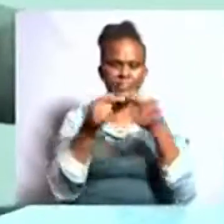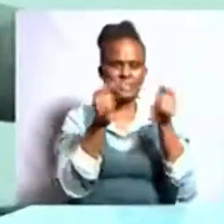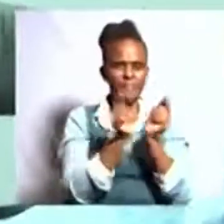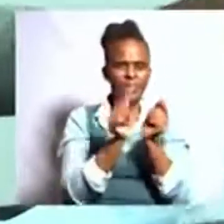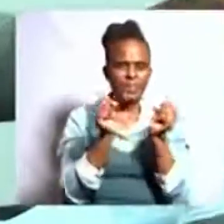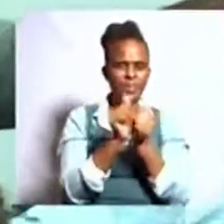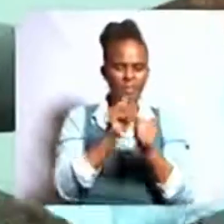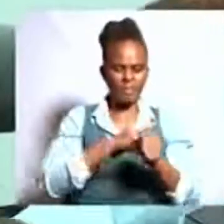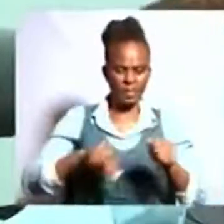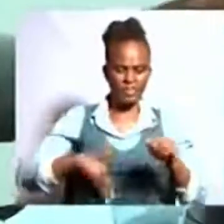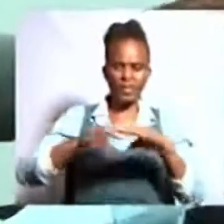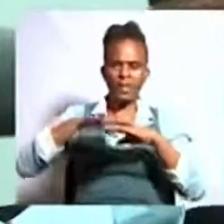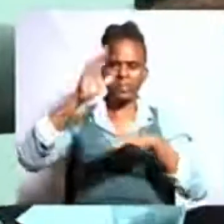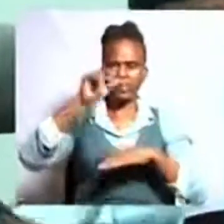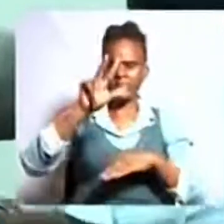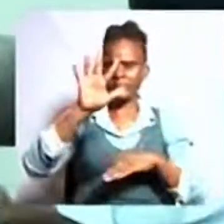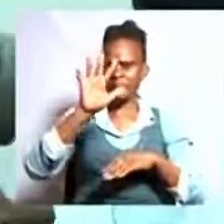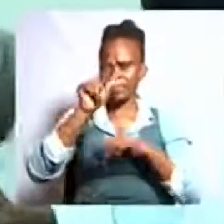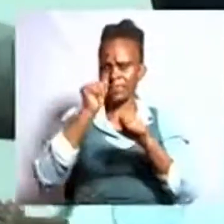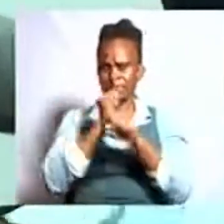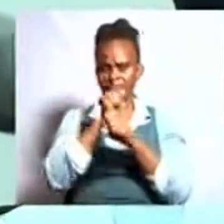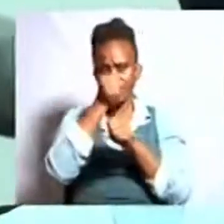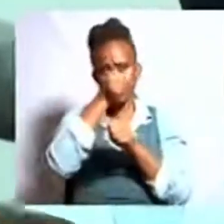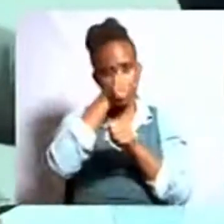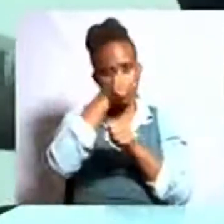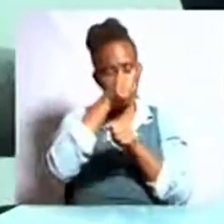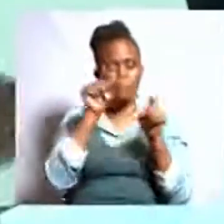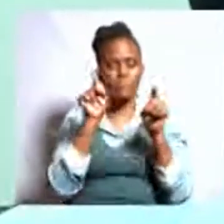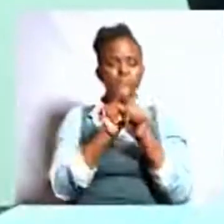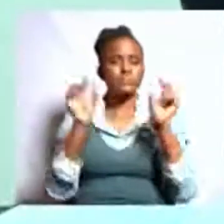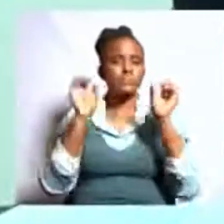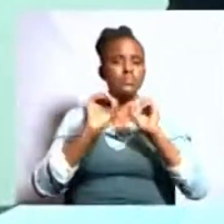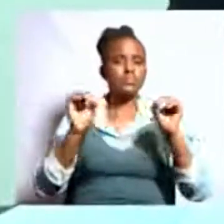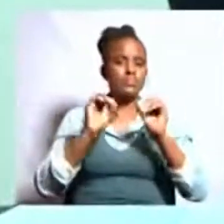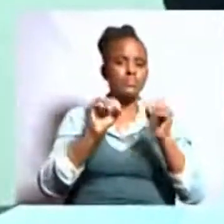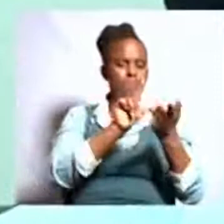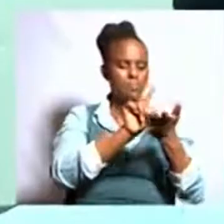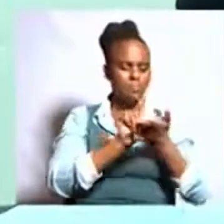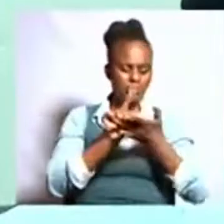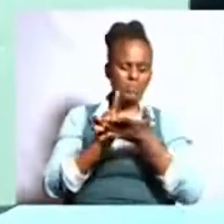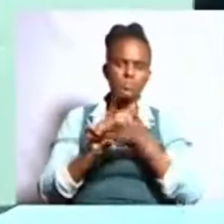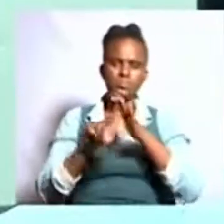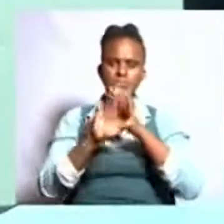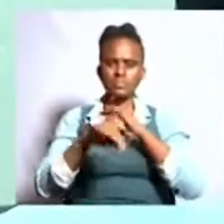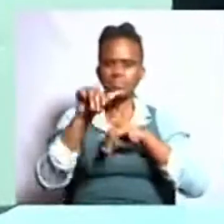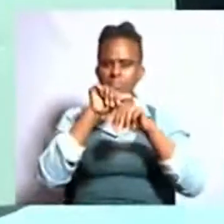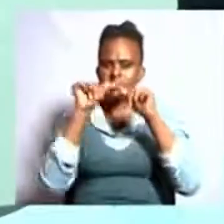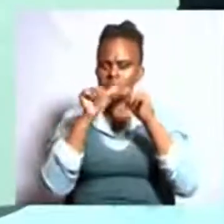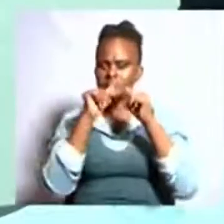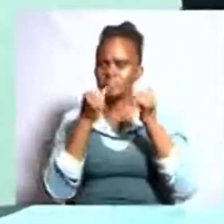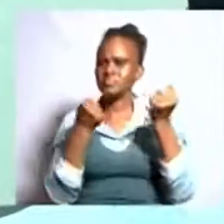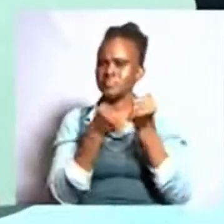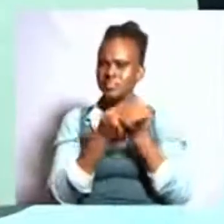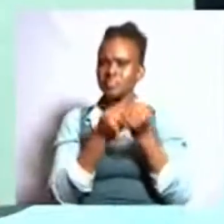above 35 years, and even the non-performing loans under agricultural import